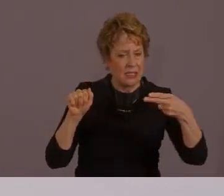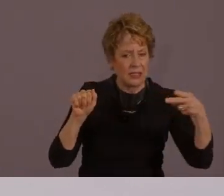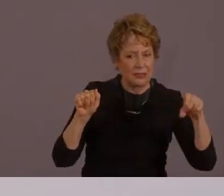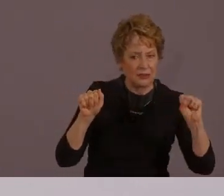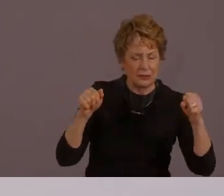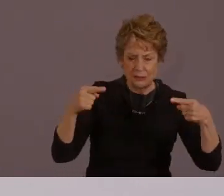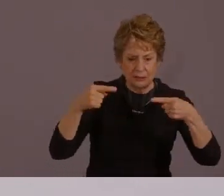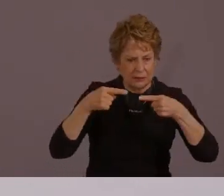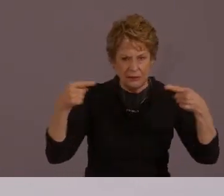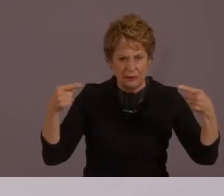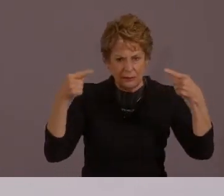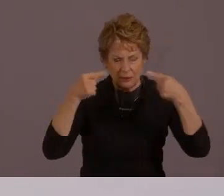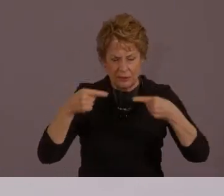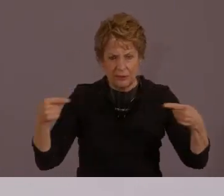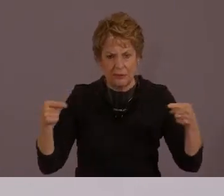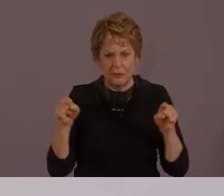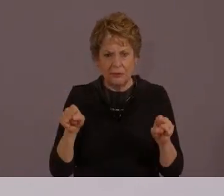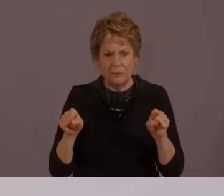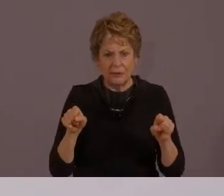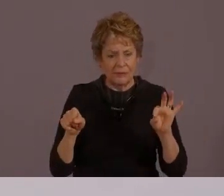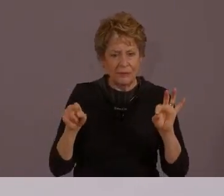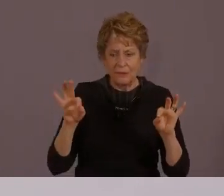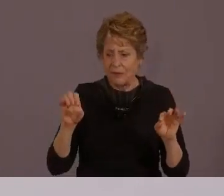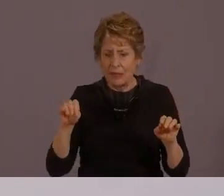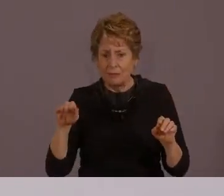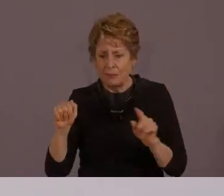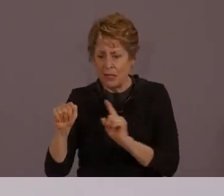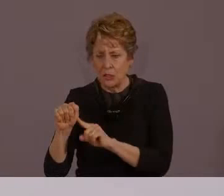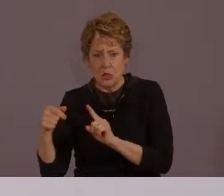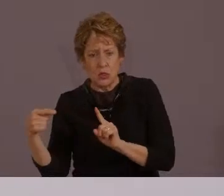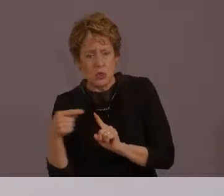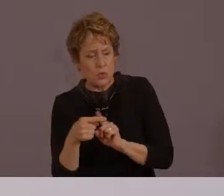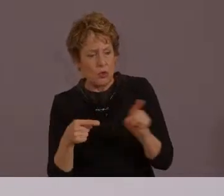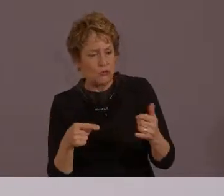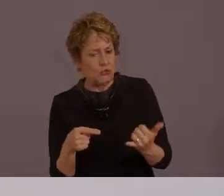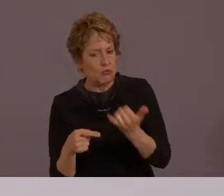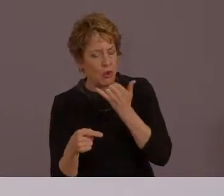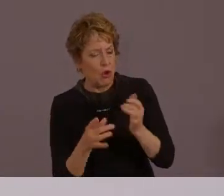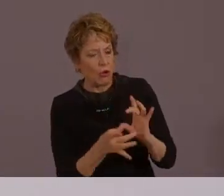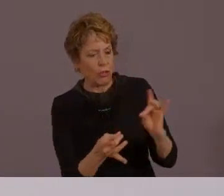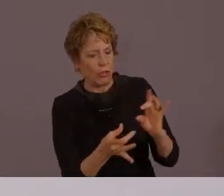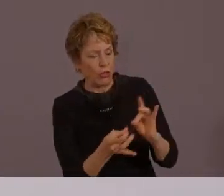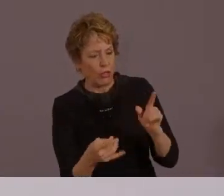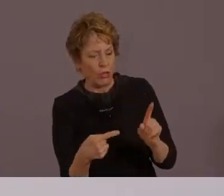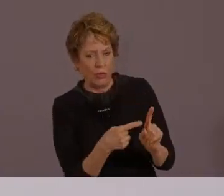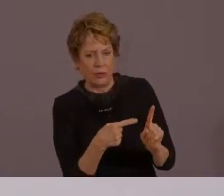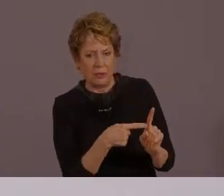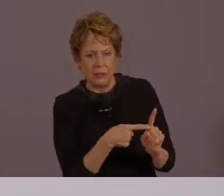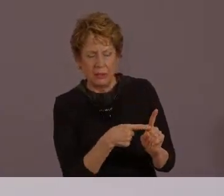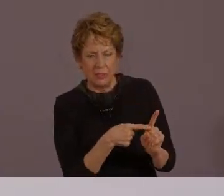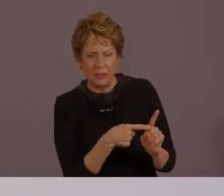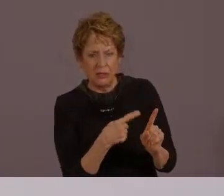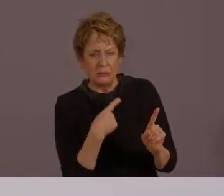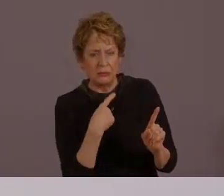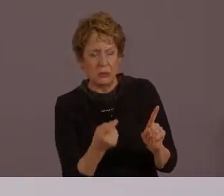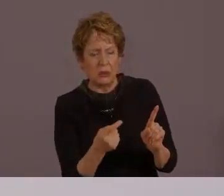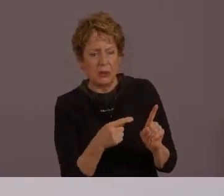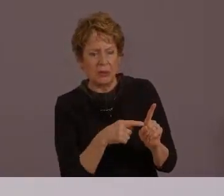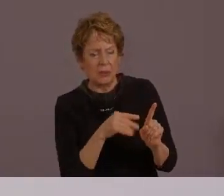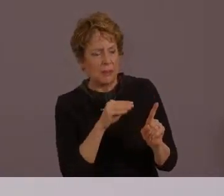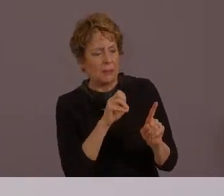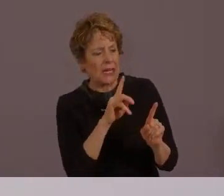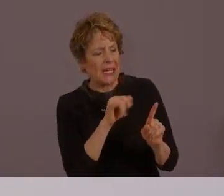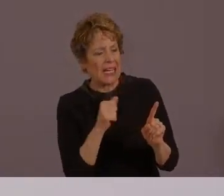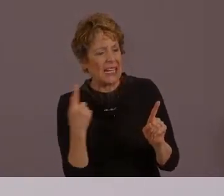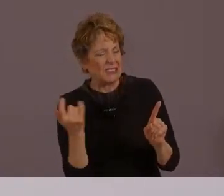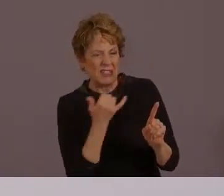they said that you mischaracterized some of the conversations you had earlier with them to the press, and now we